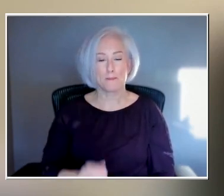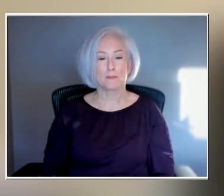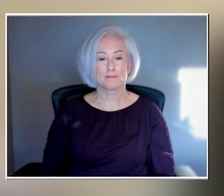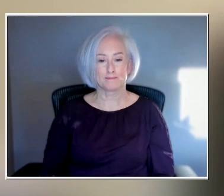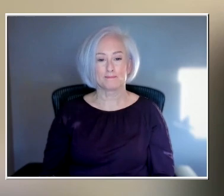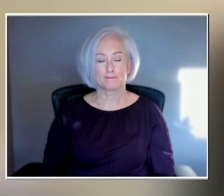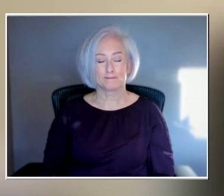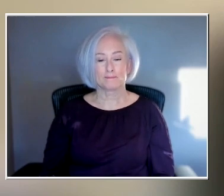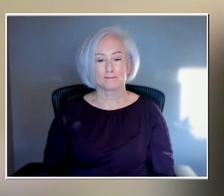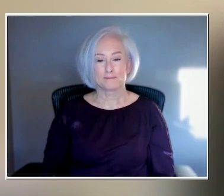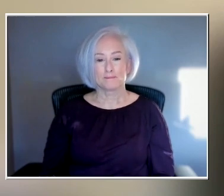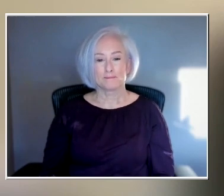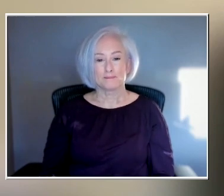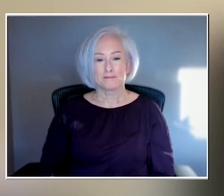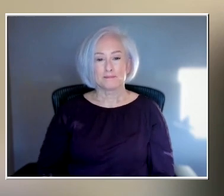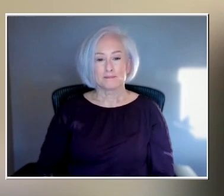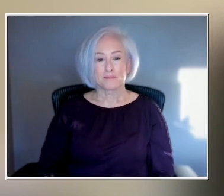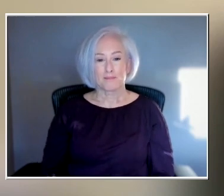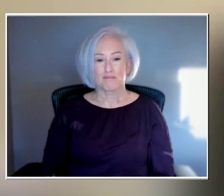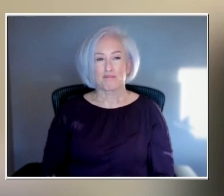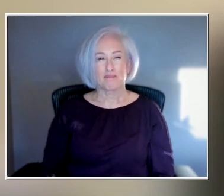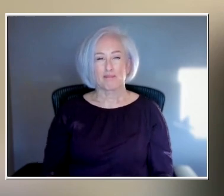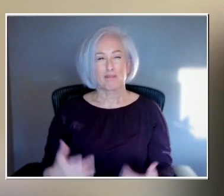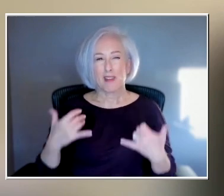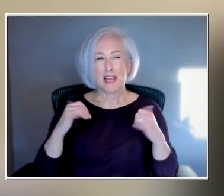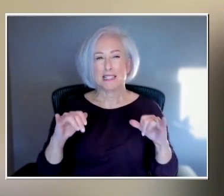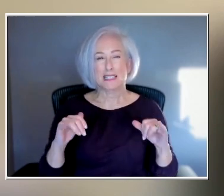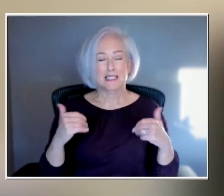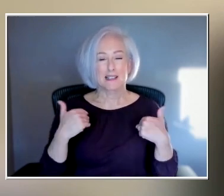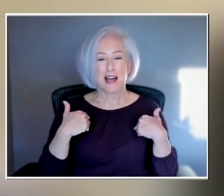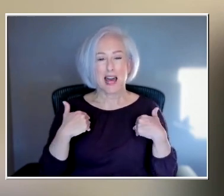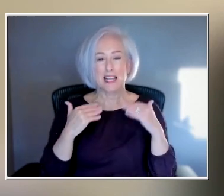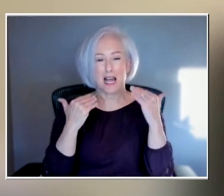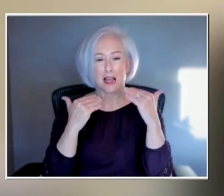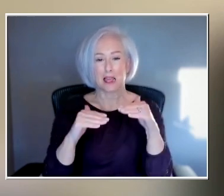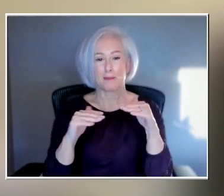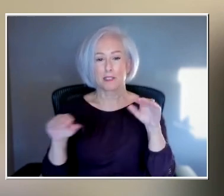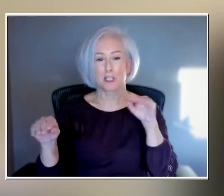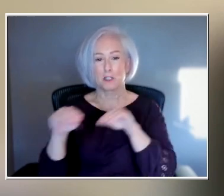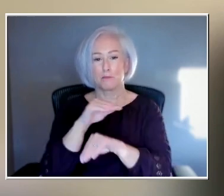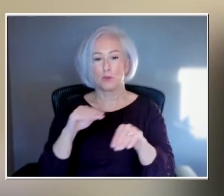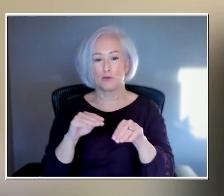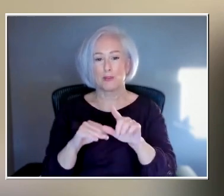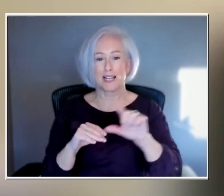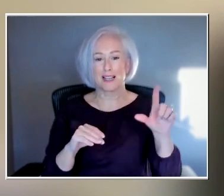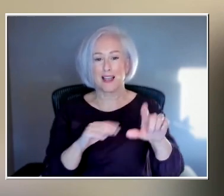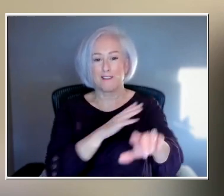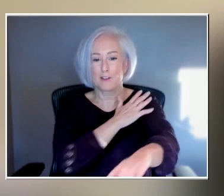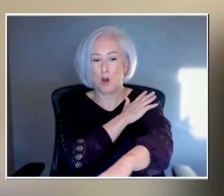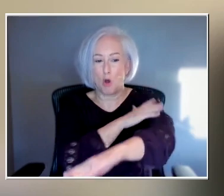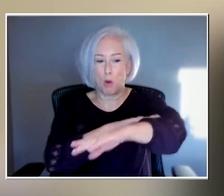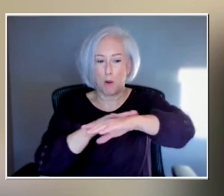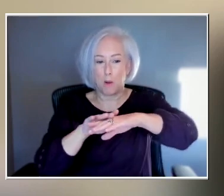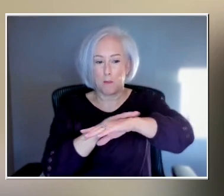still had no feeling and very limited movement in my left arm and hand. The left side of my face was